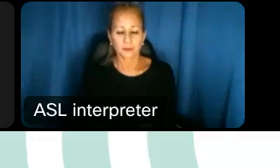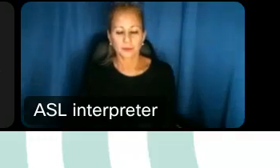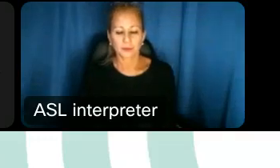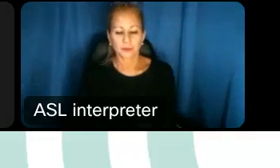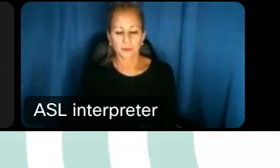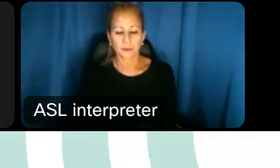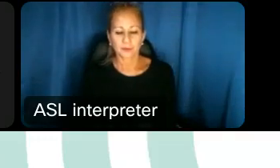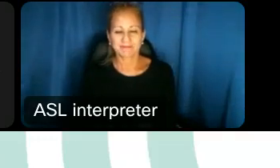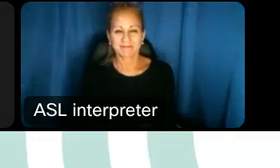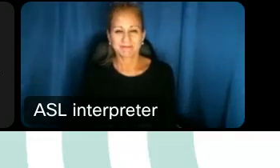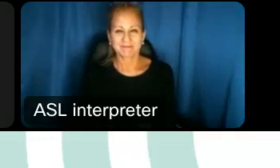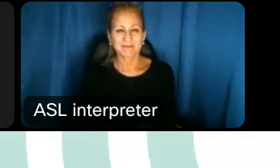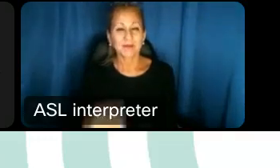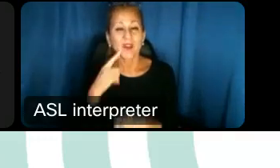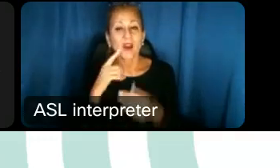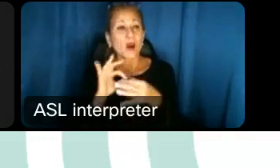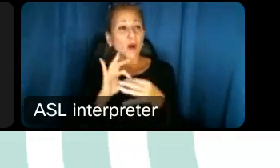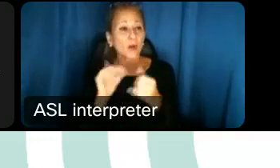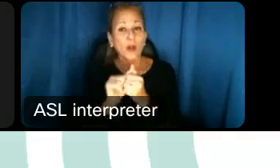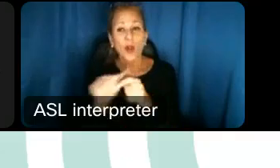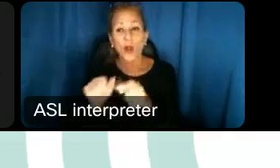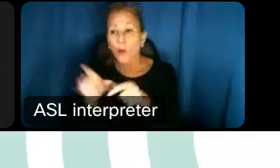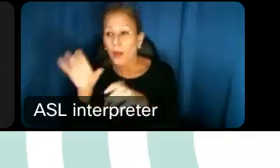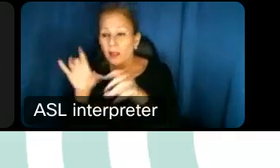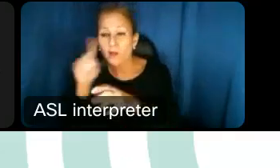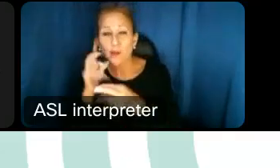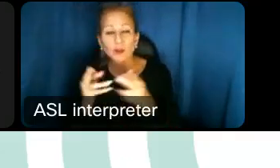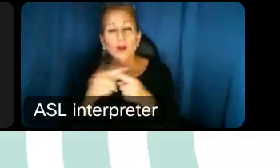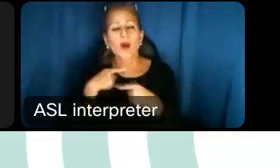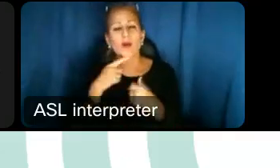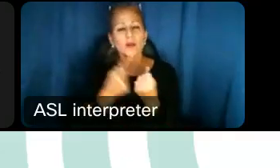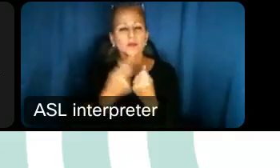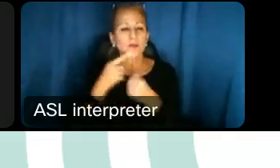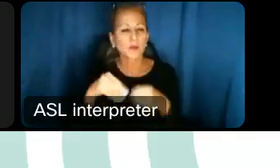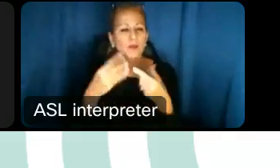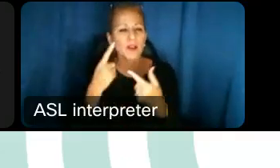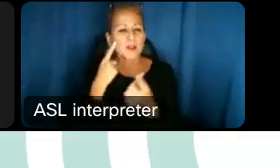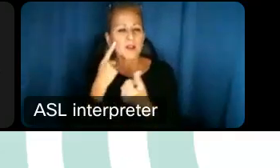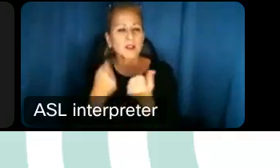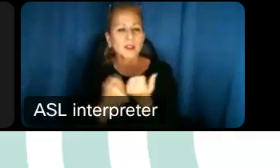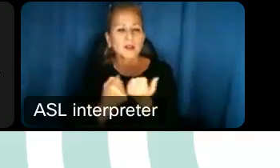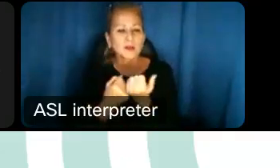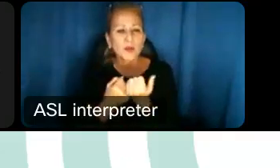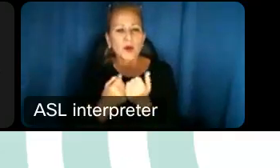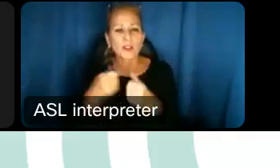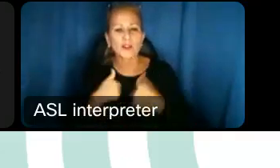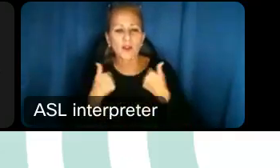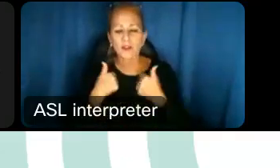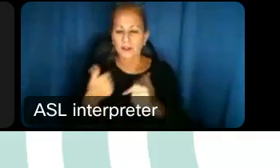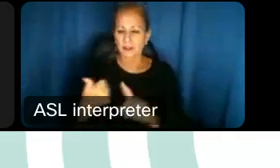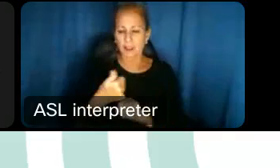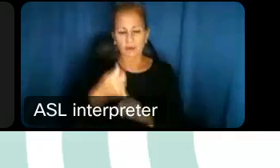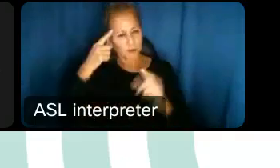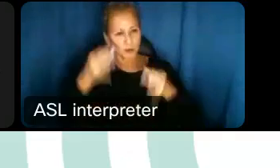Beyond locating services, we also value supporting survivor self-determination and deciding what services they wish